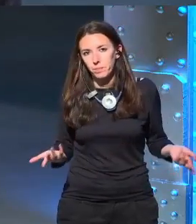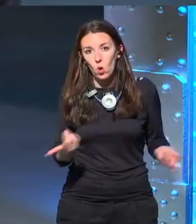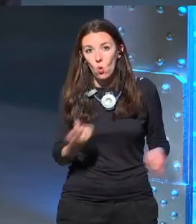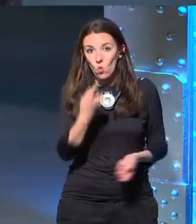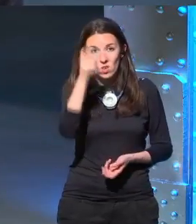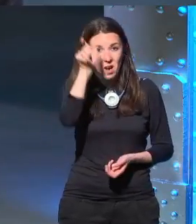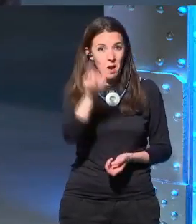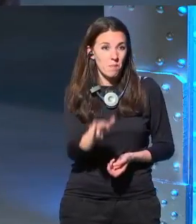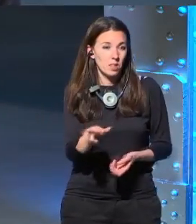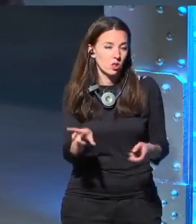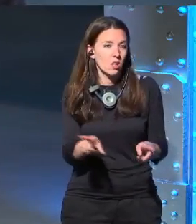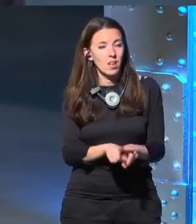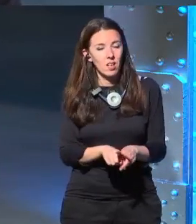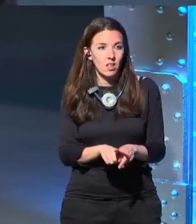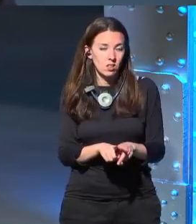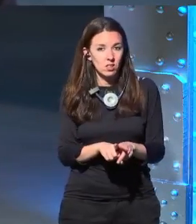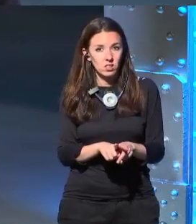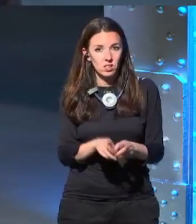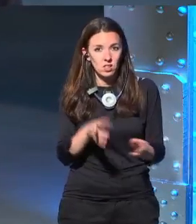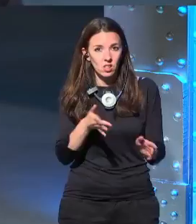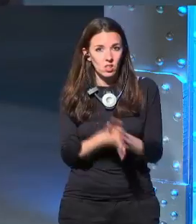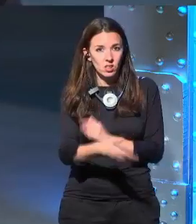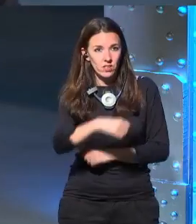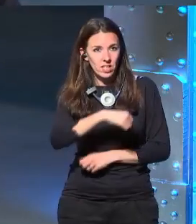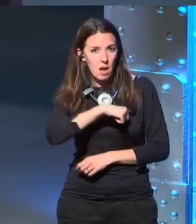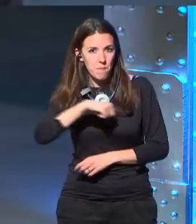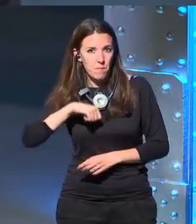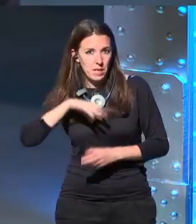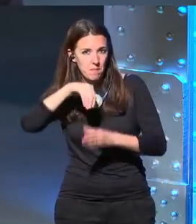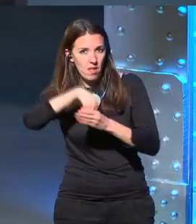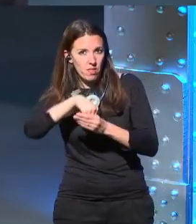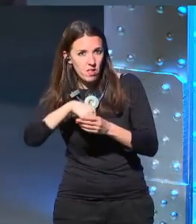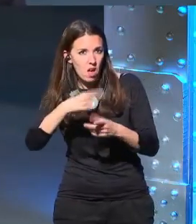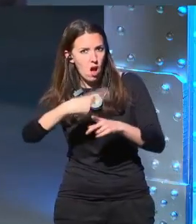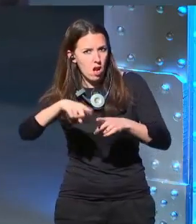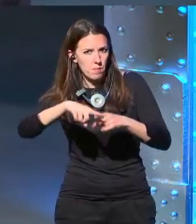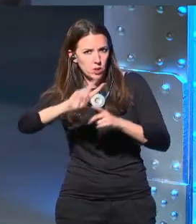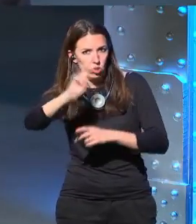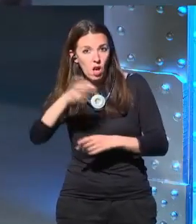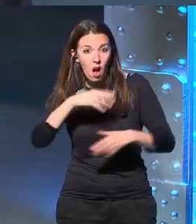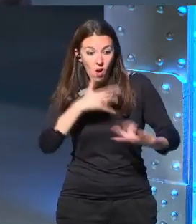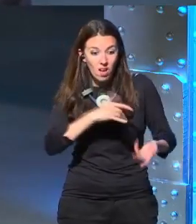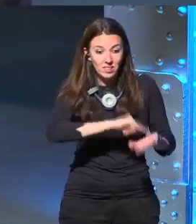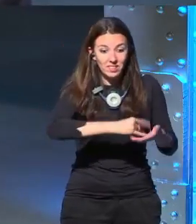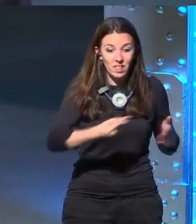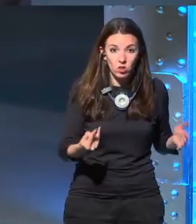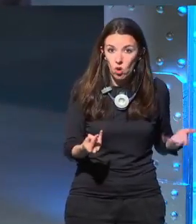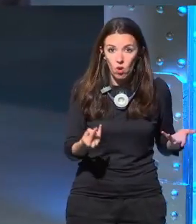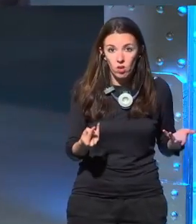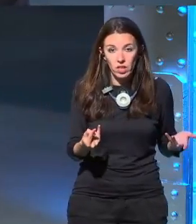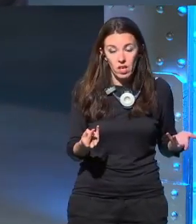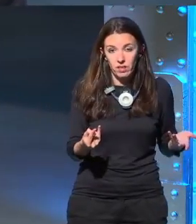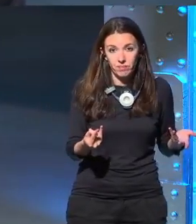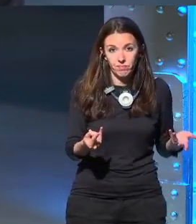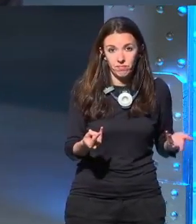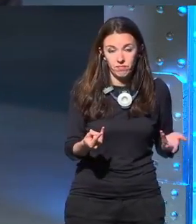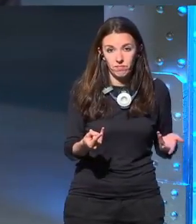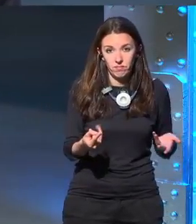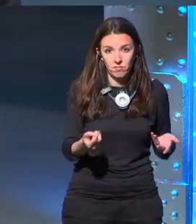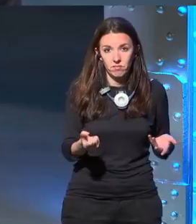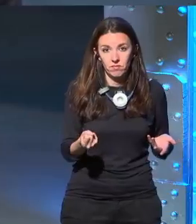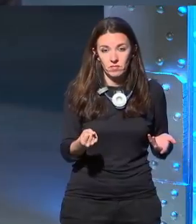rights, privacy, other things. And now our technology is stripping us of some of our privacy and some